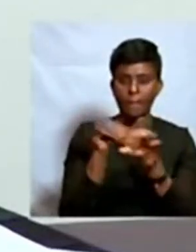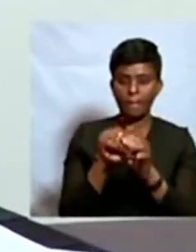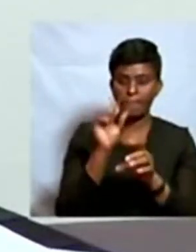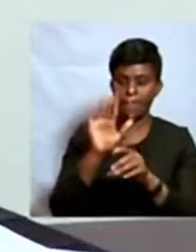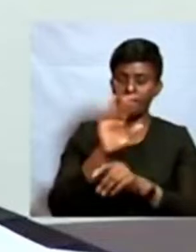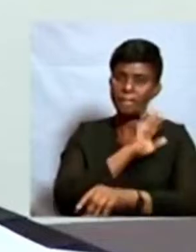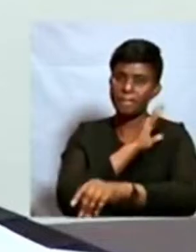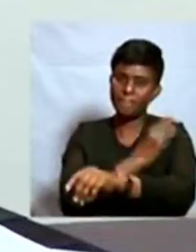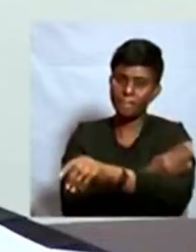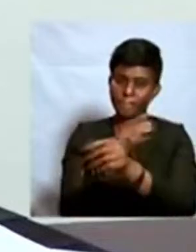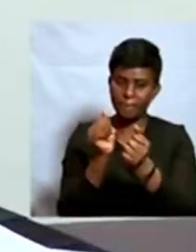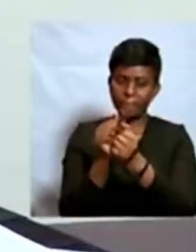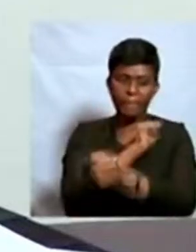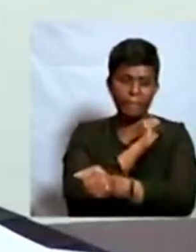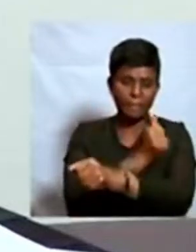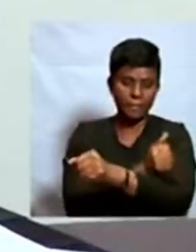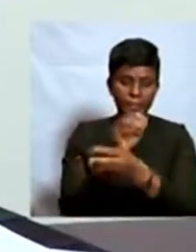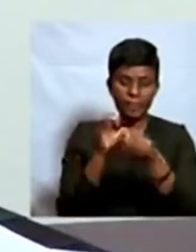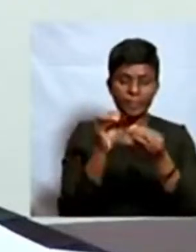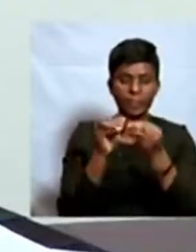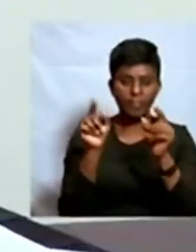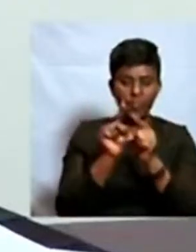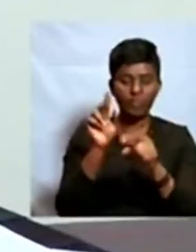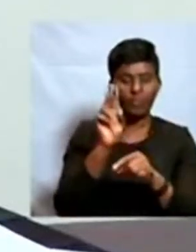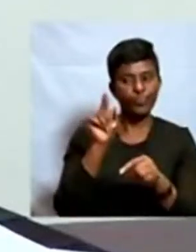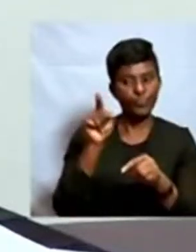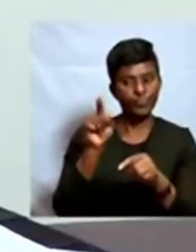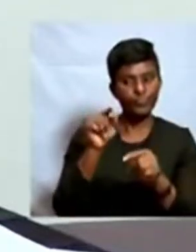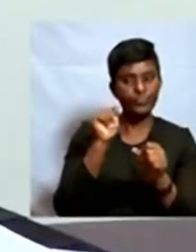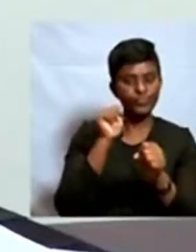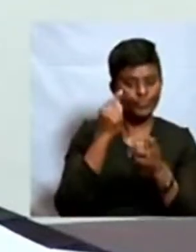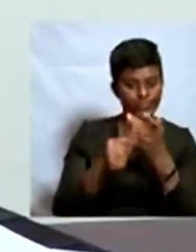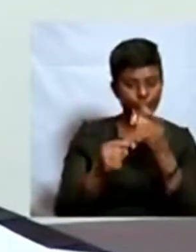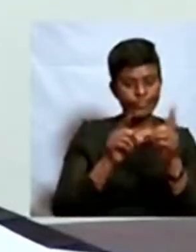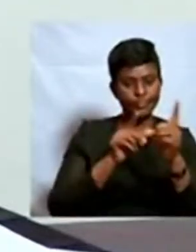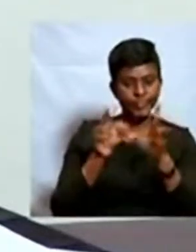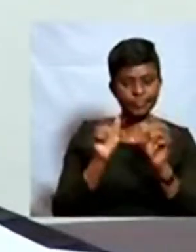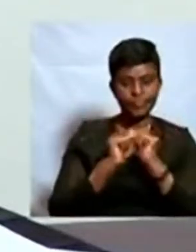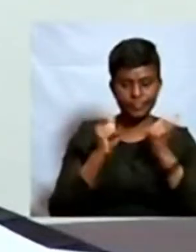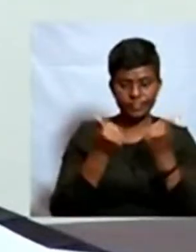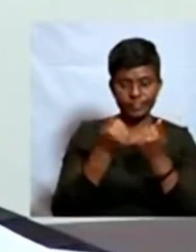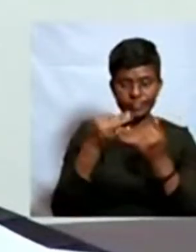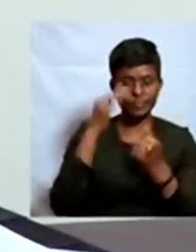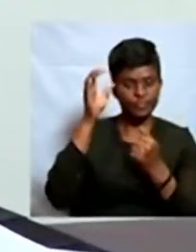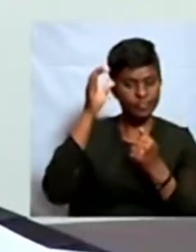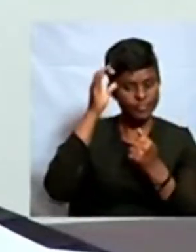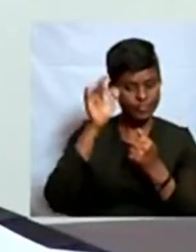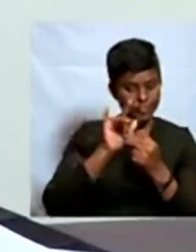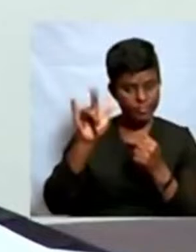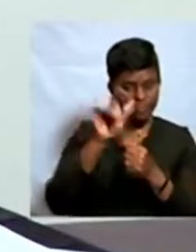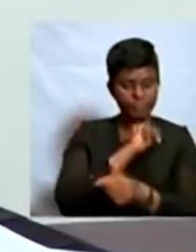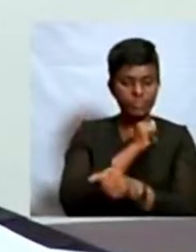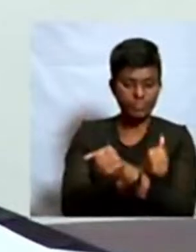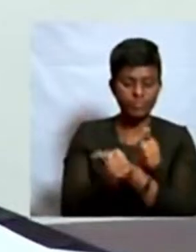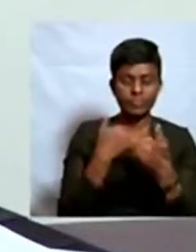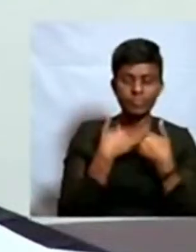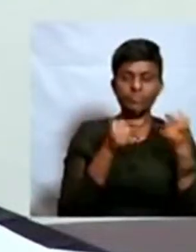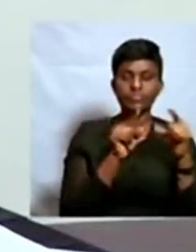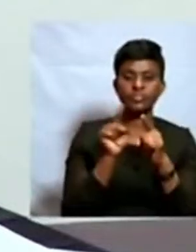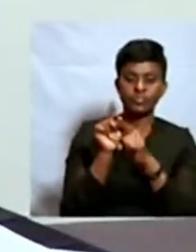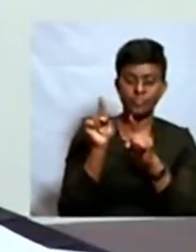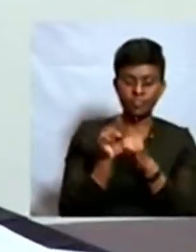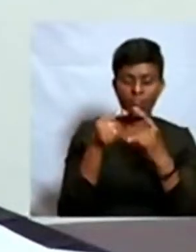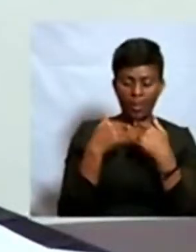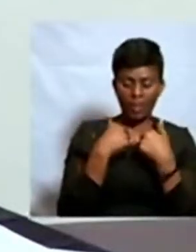powers and authorities to be exercised by the Director General of the Civil Aviation Authority. They are also filling